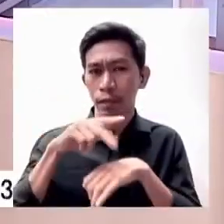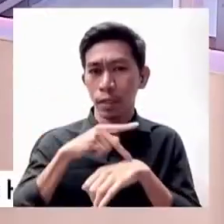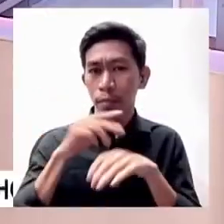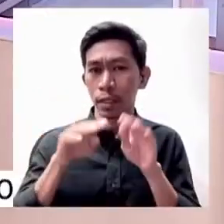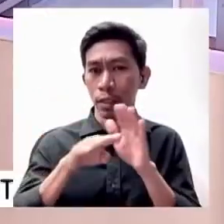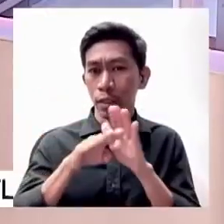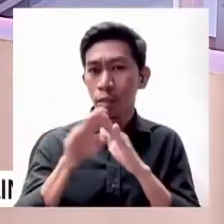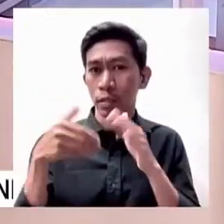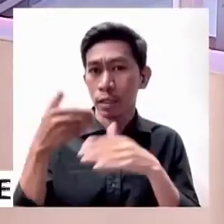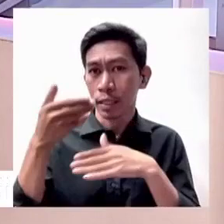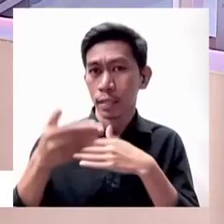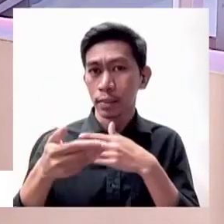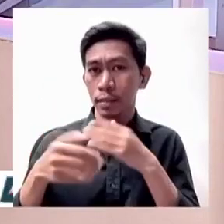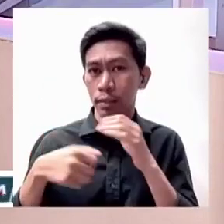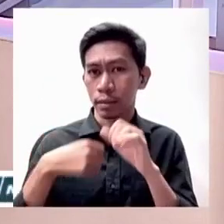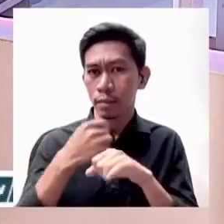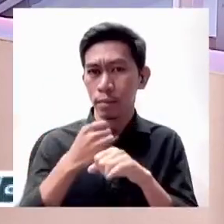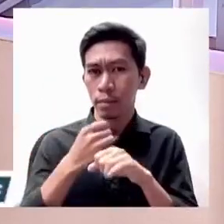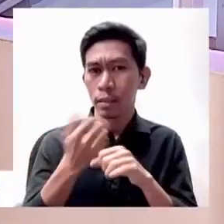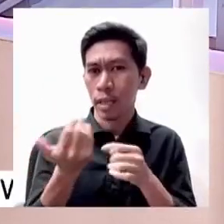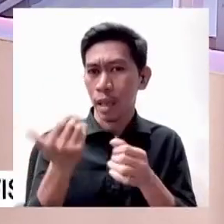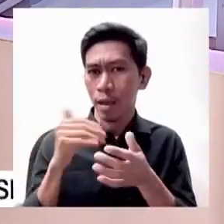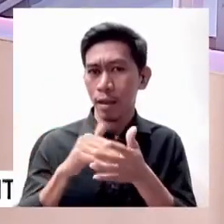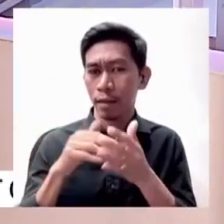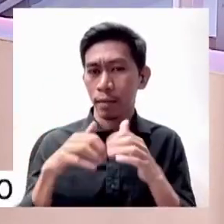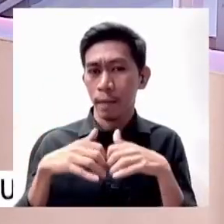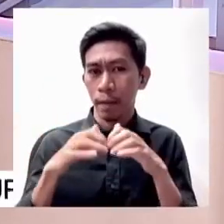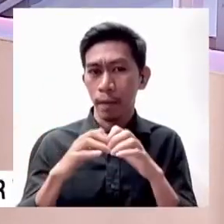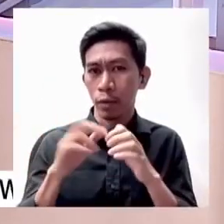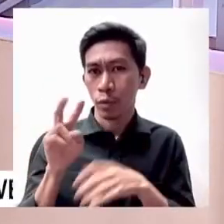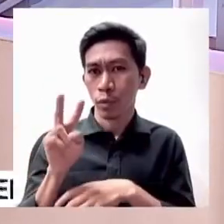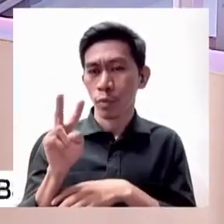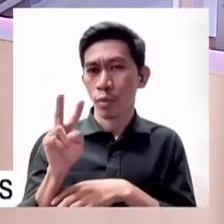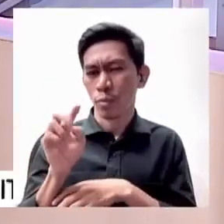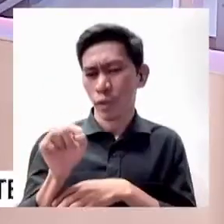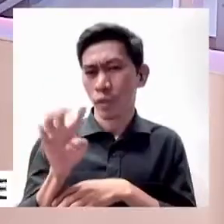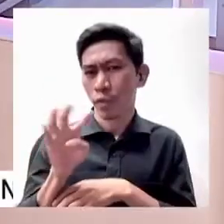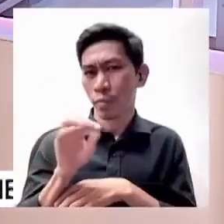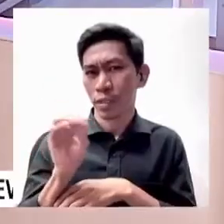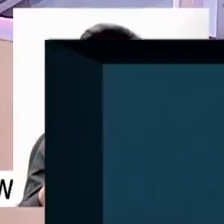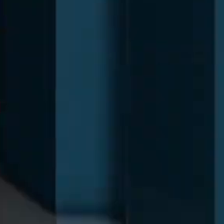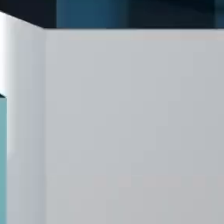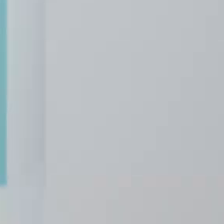falling back to government's 2-4% target range. Andrea Dequinas with the full story.